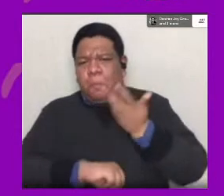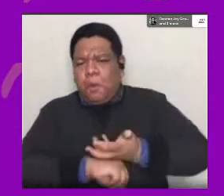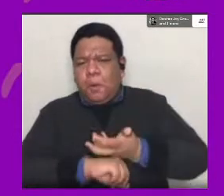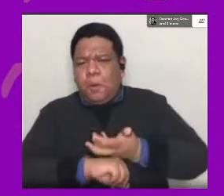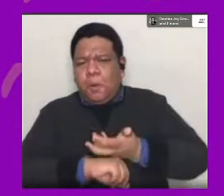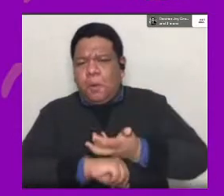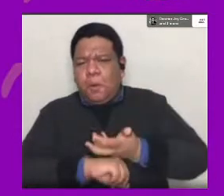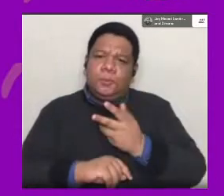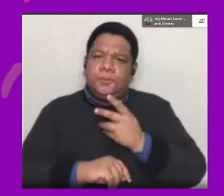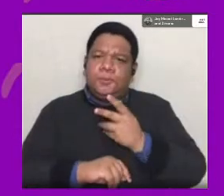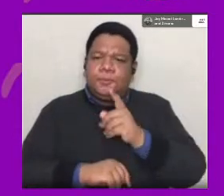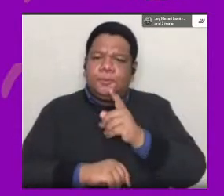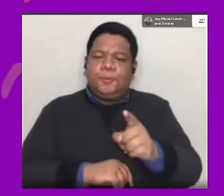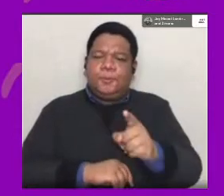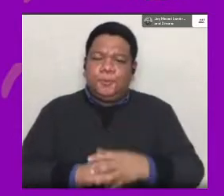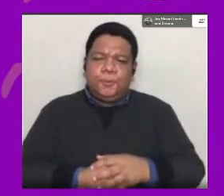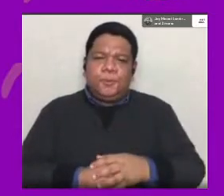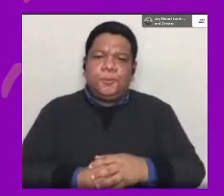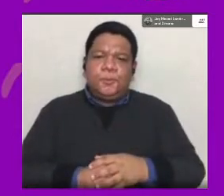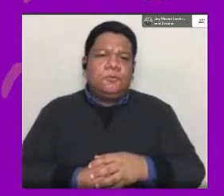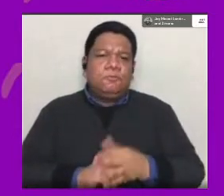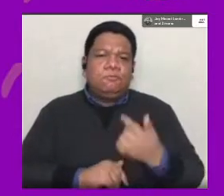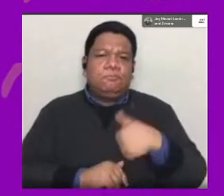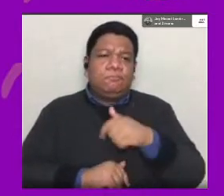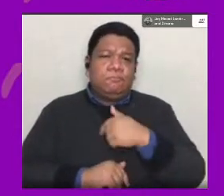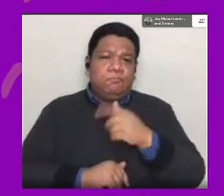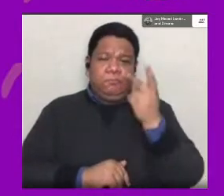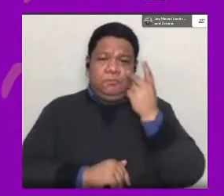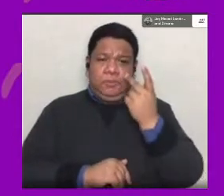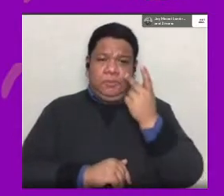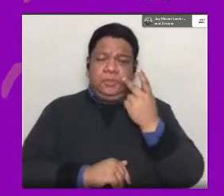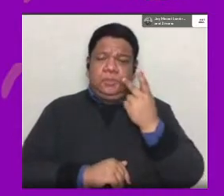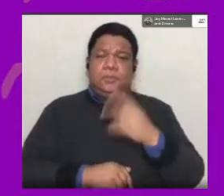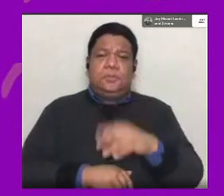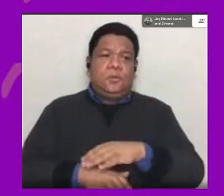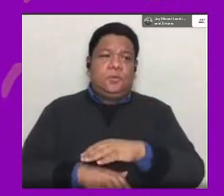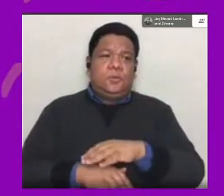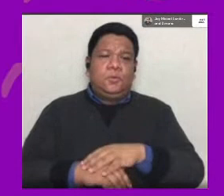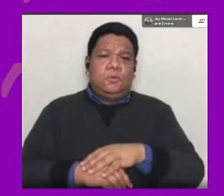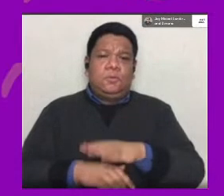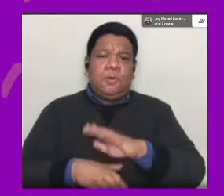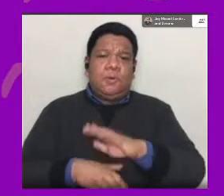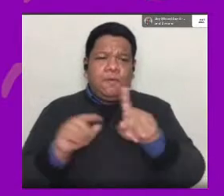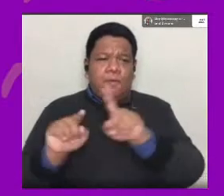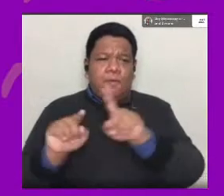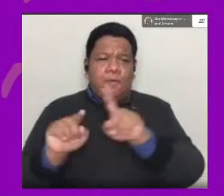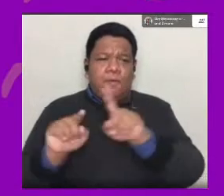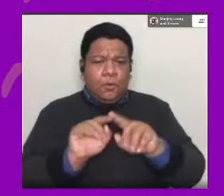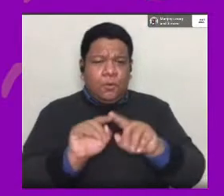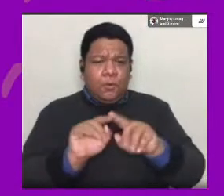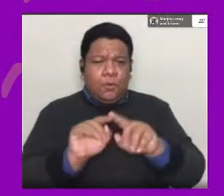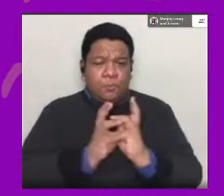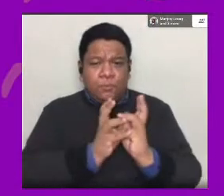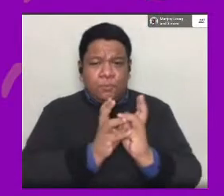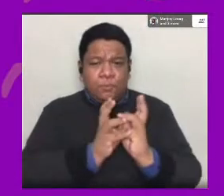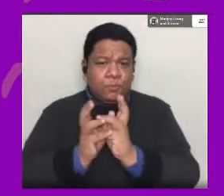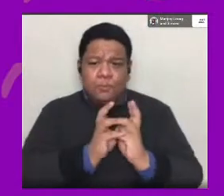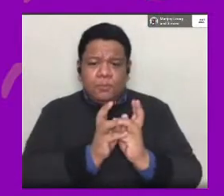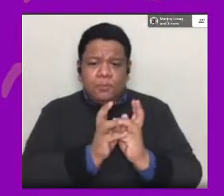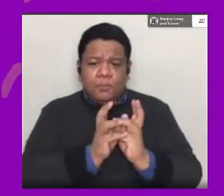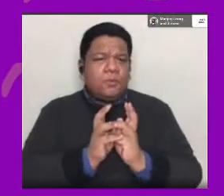acutely. We saw elderly, LGBT, internally displaced communities disproportionately